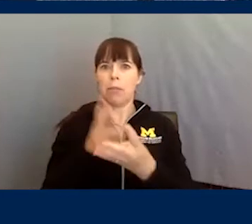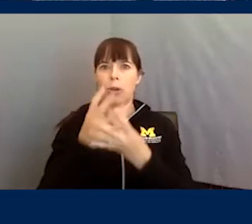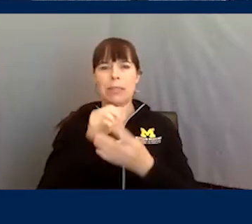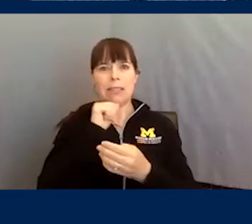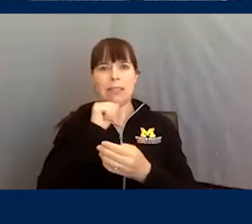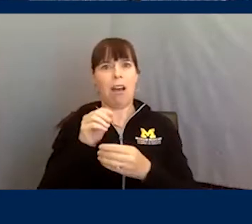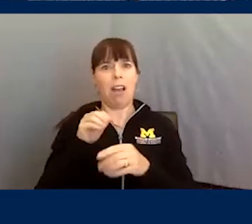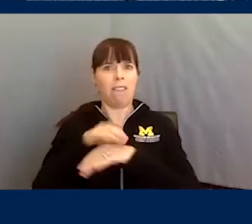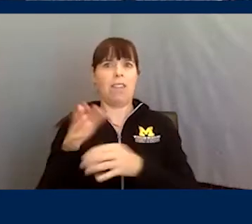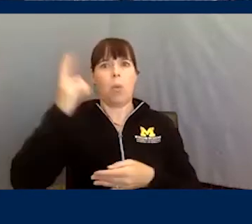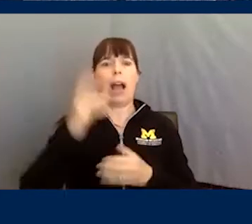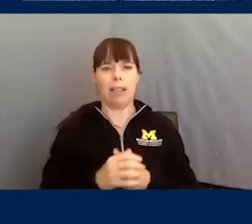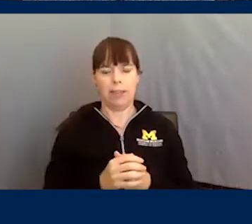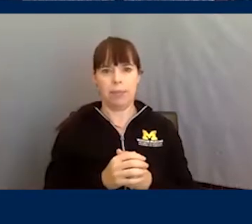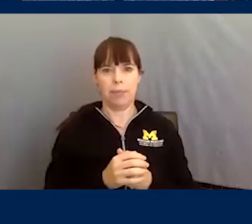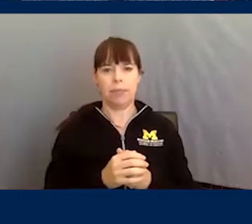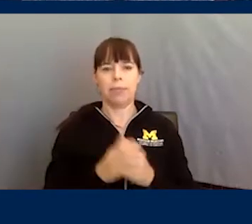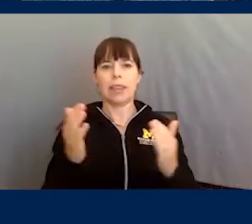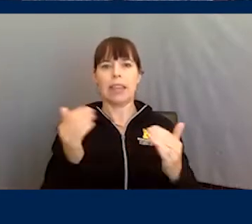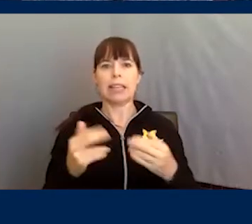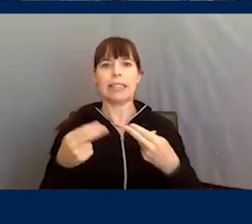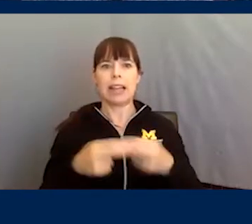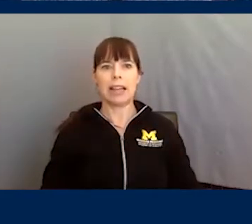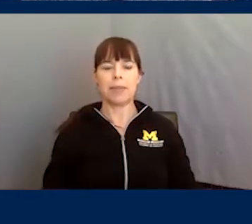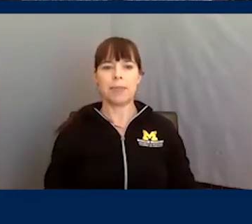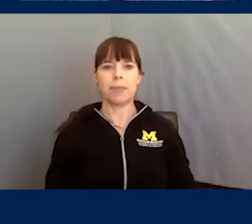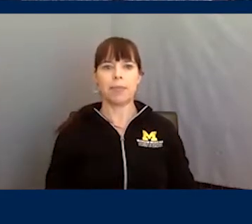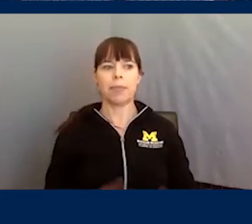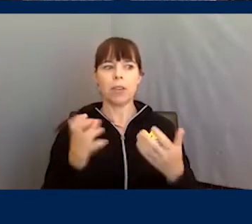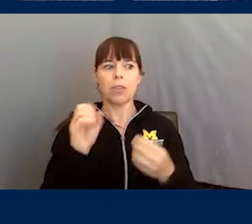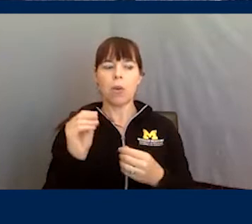affected as well. Next slide. And so